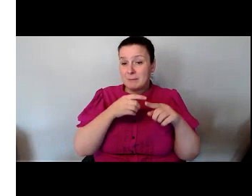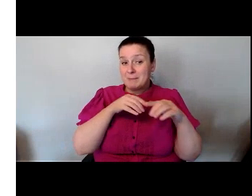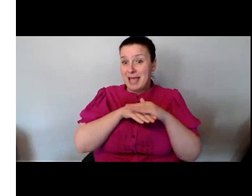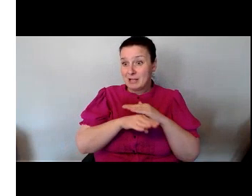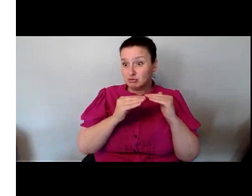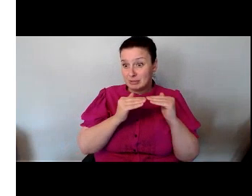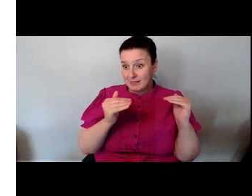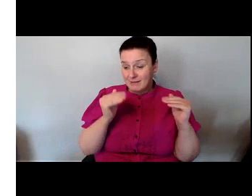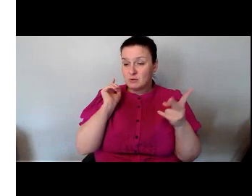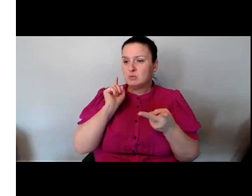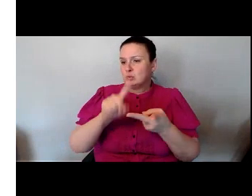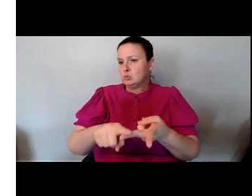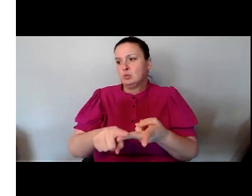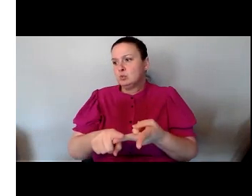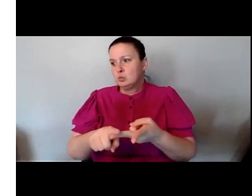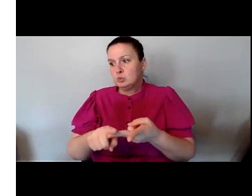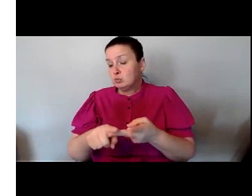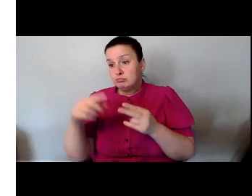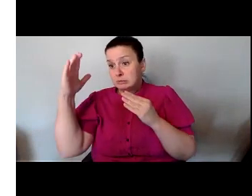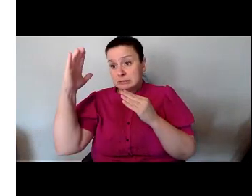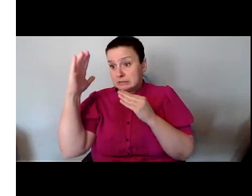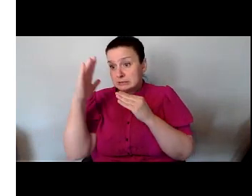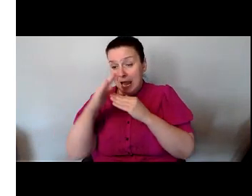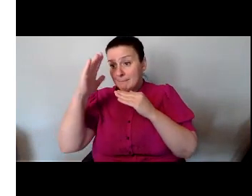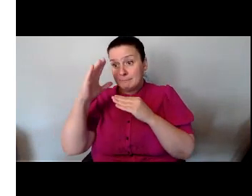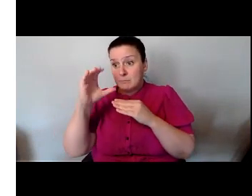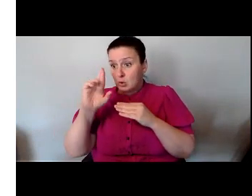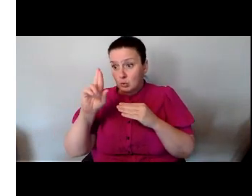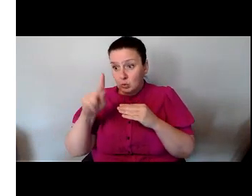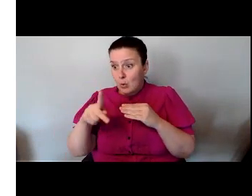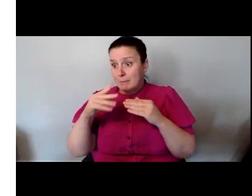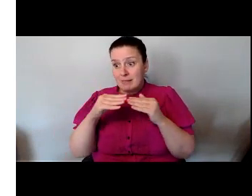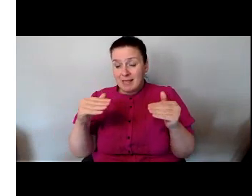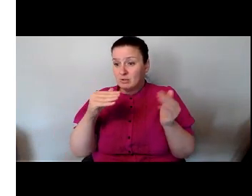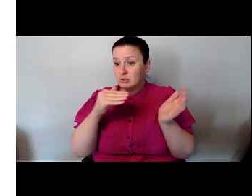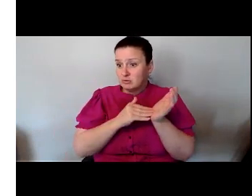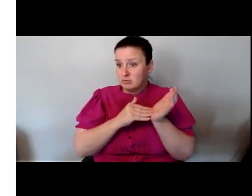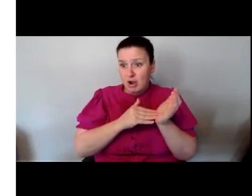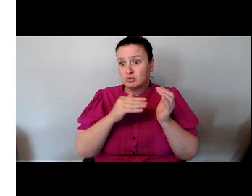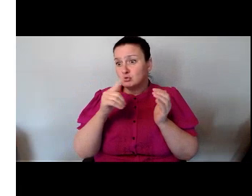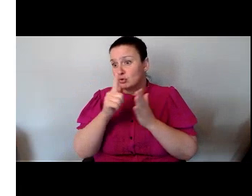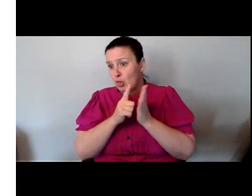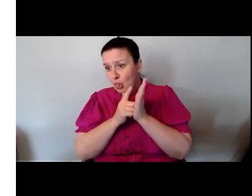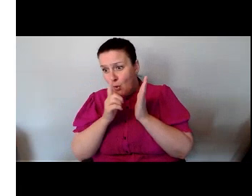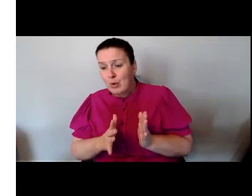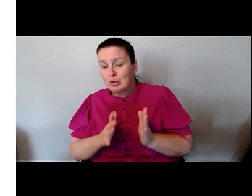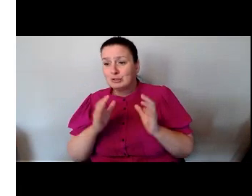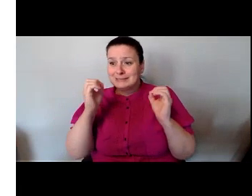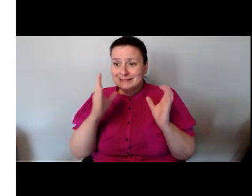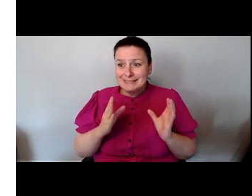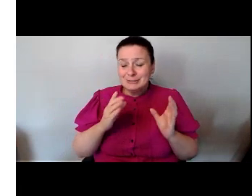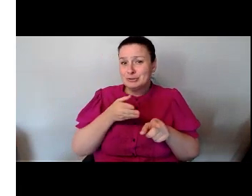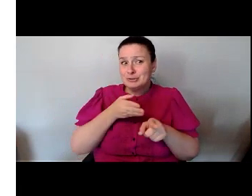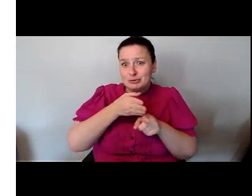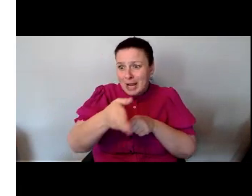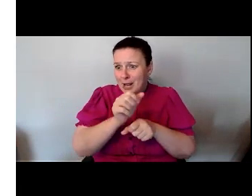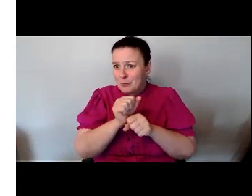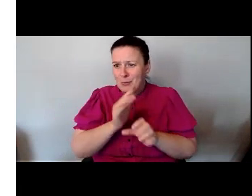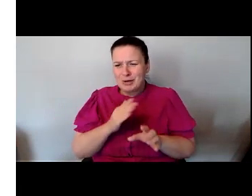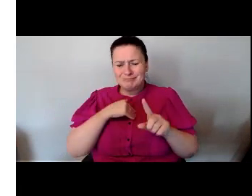to top corporate level, doctors, lawyers, teachers, trades workers, so we have